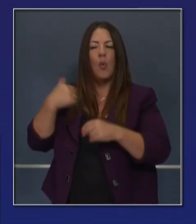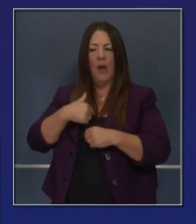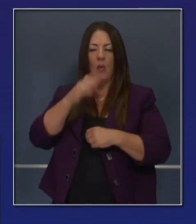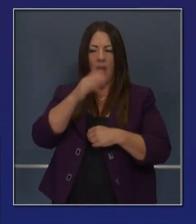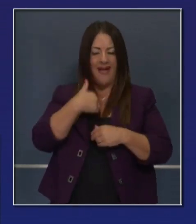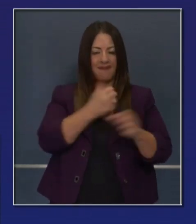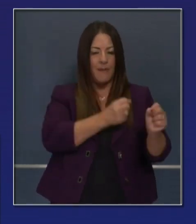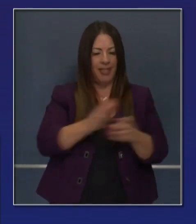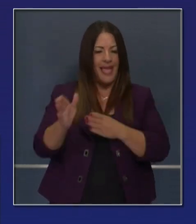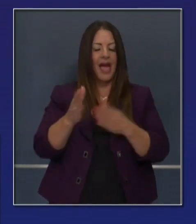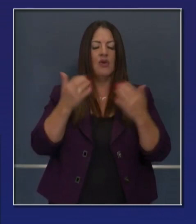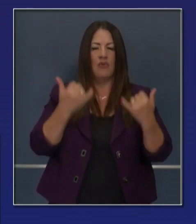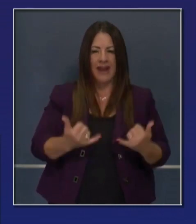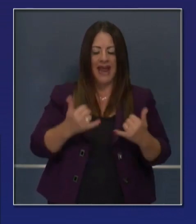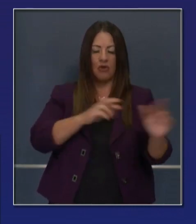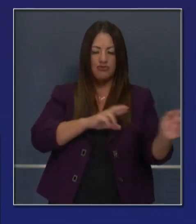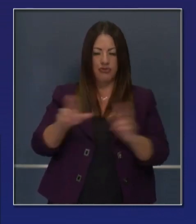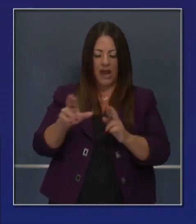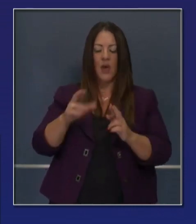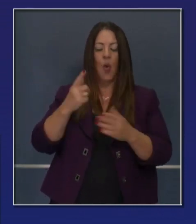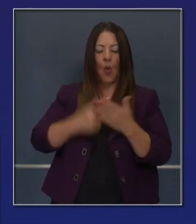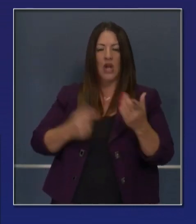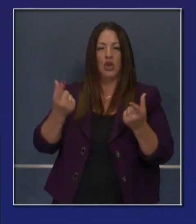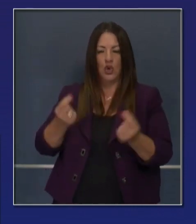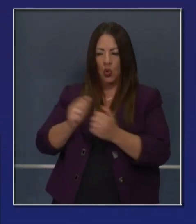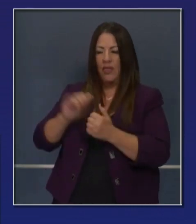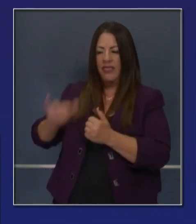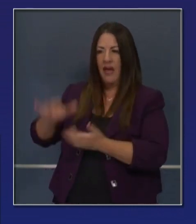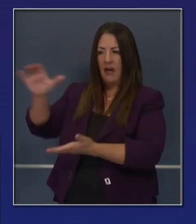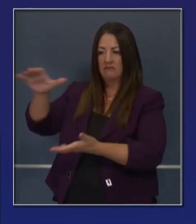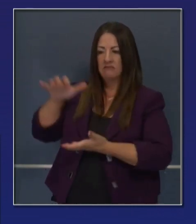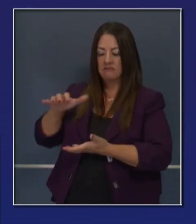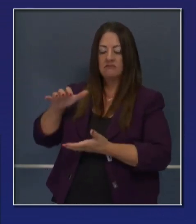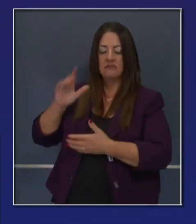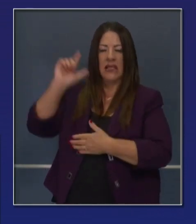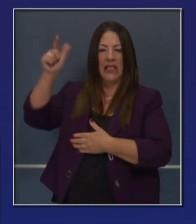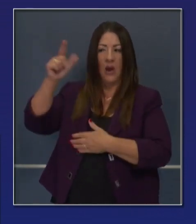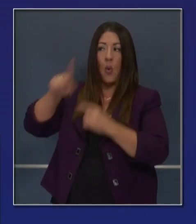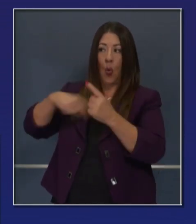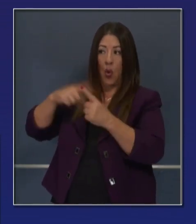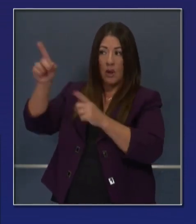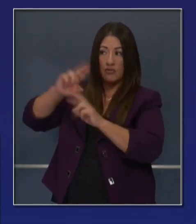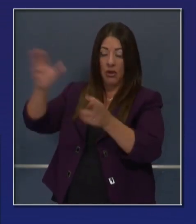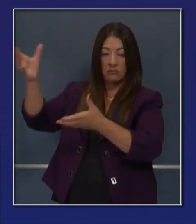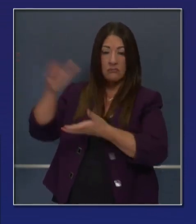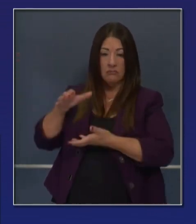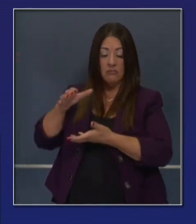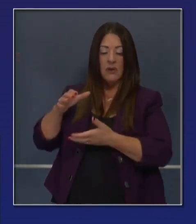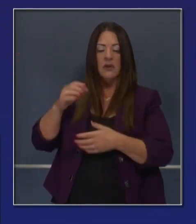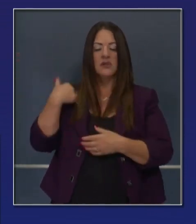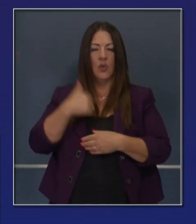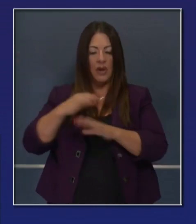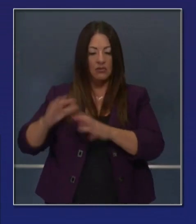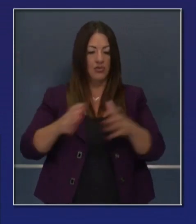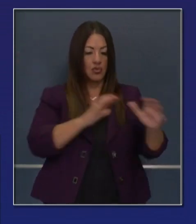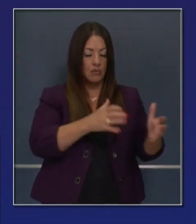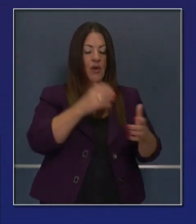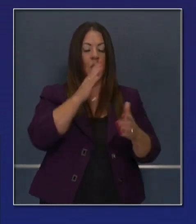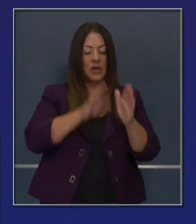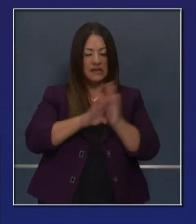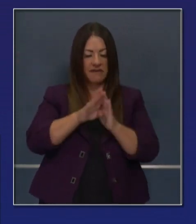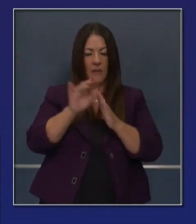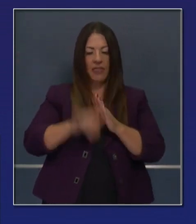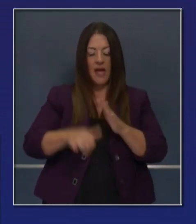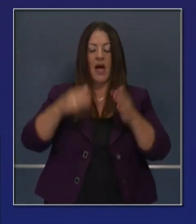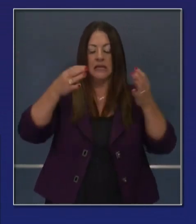look forward to that work. I look forward to hearing the advice of those committees as we guide and work with our county partners. I'll remind